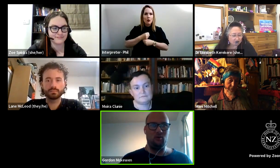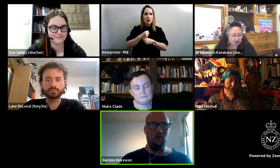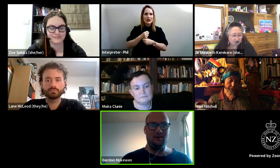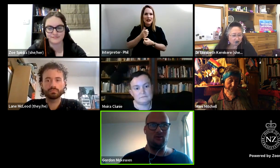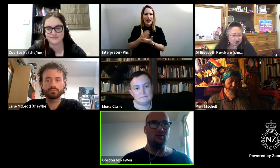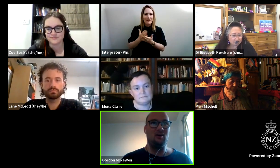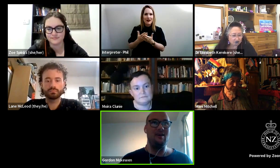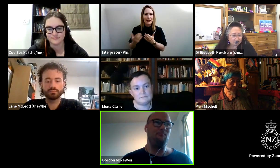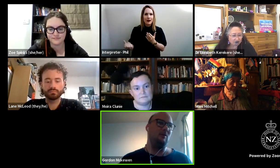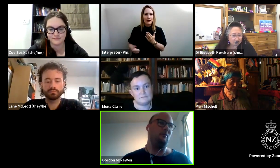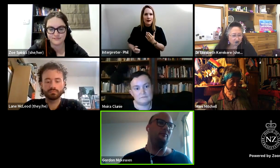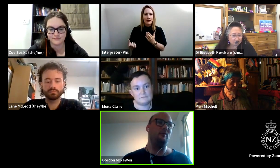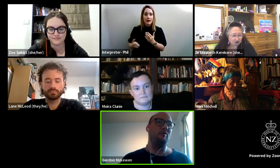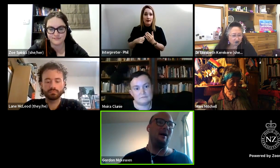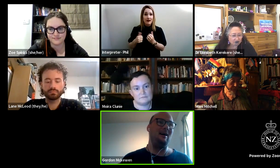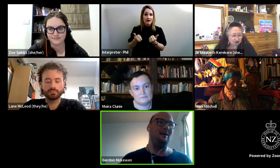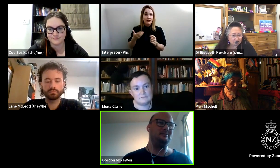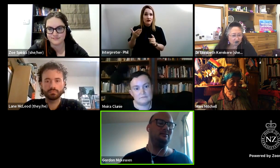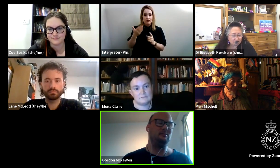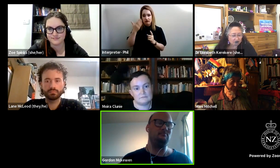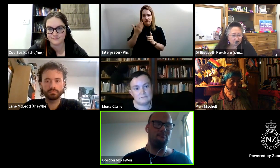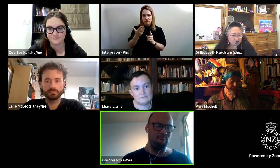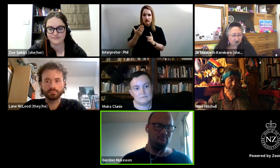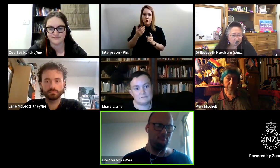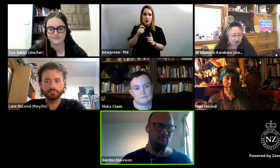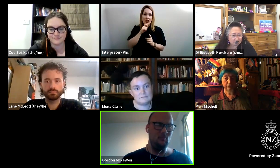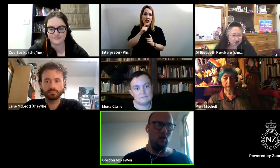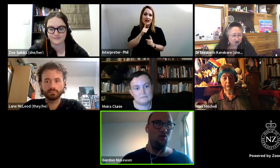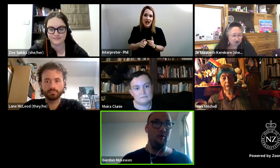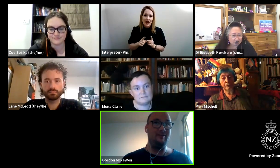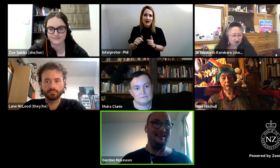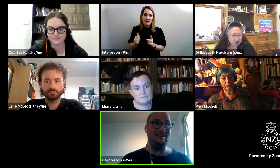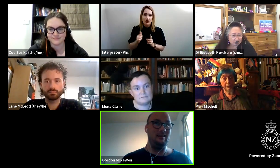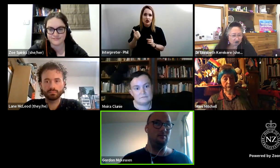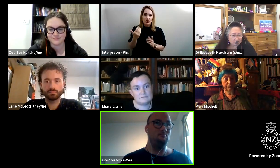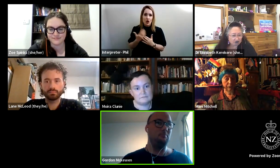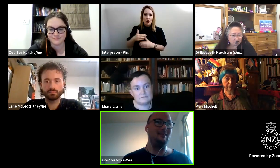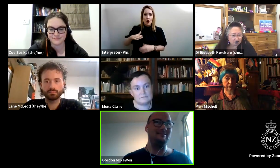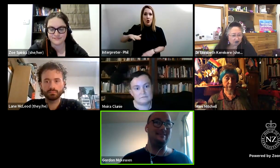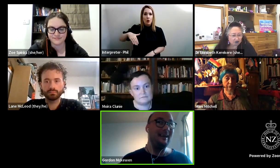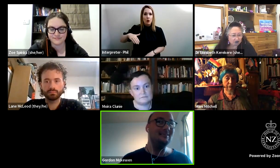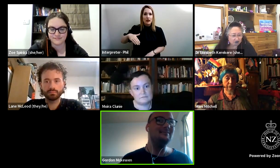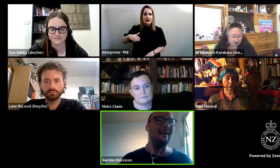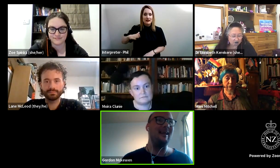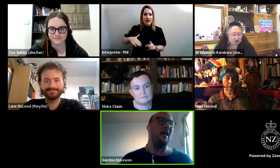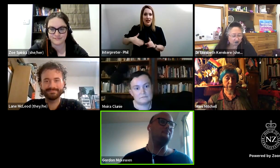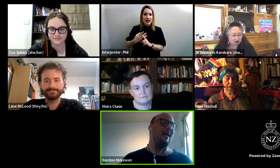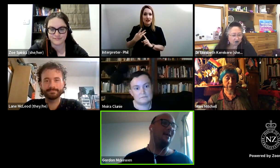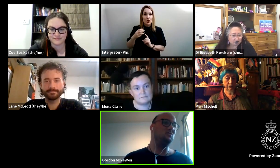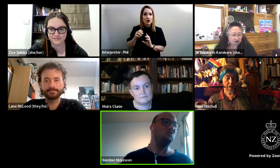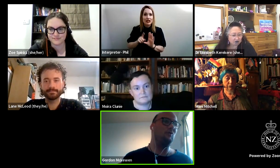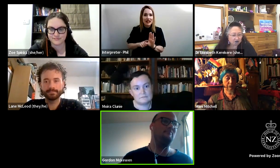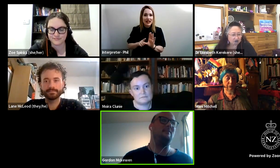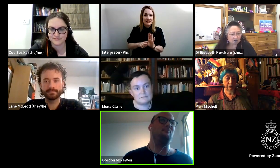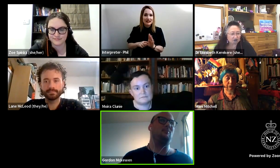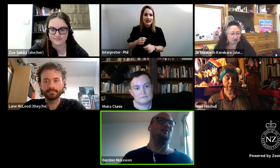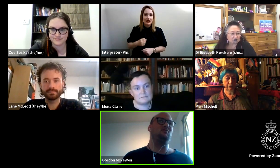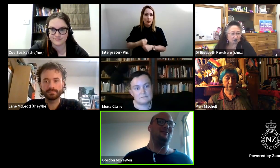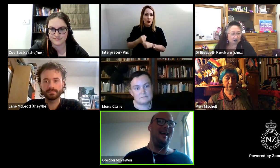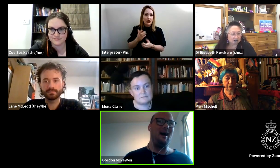which I will acknowledge I have been on for the past 30 plus years and